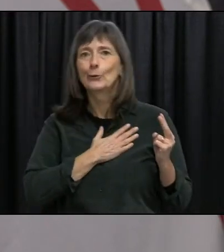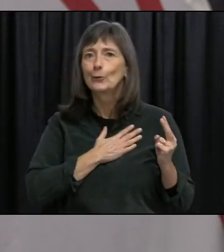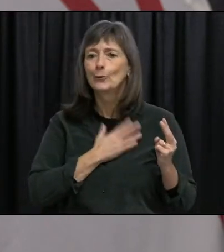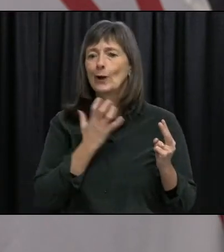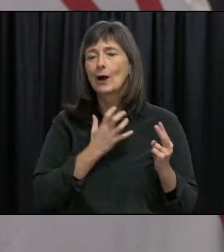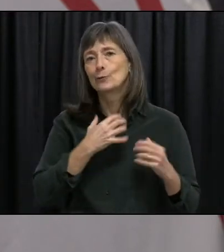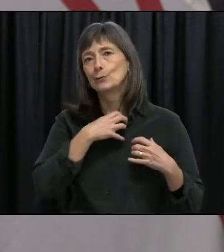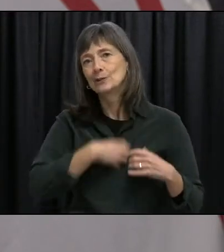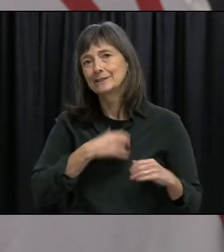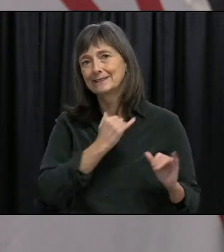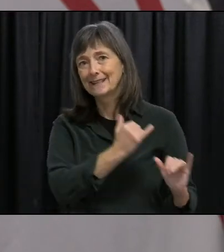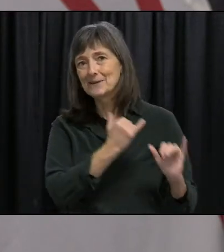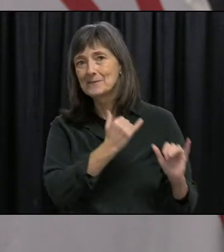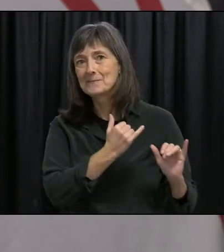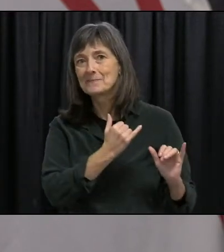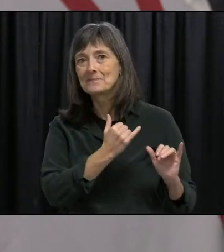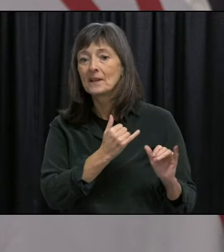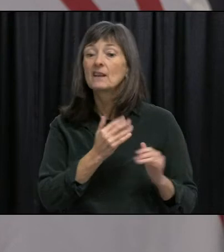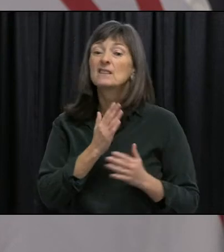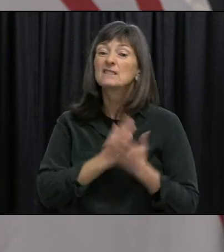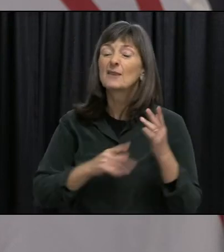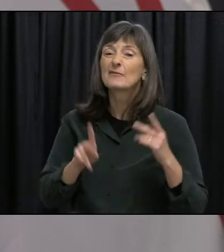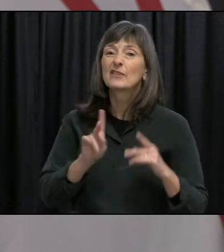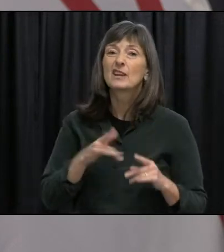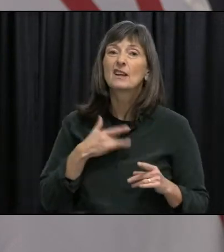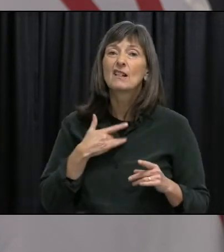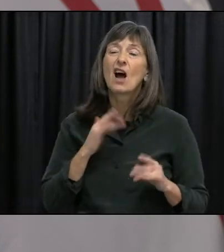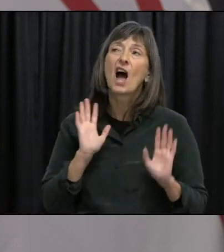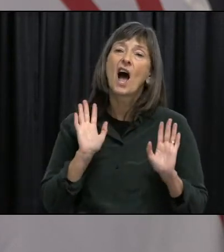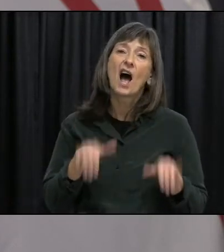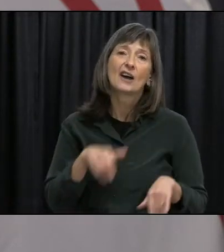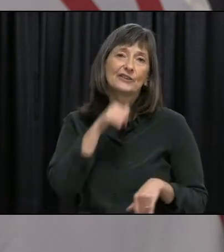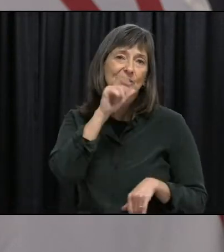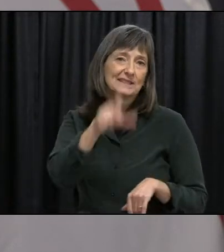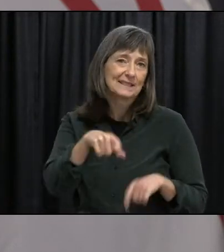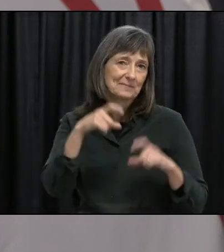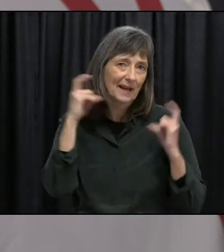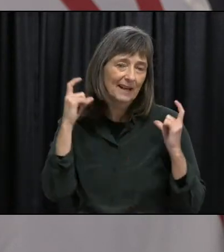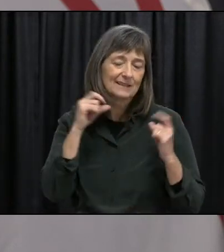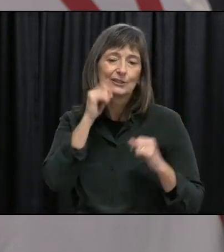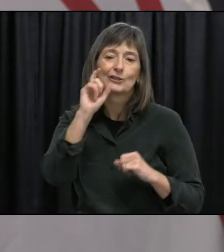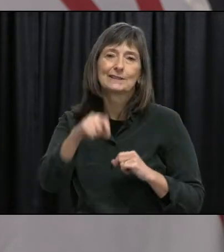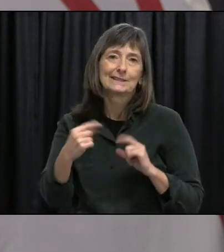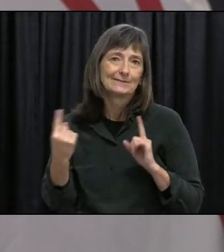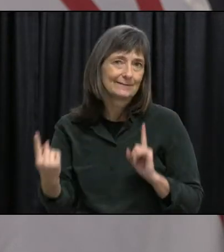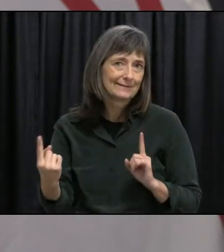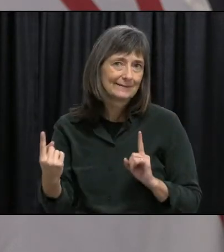some people may get complacent. I think the